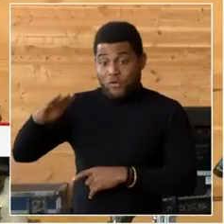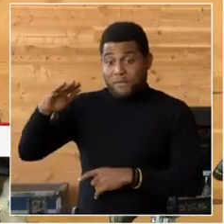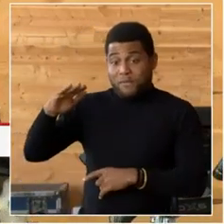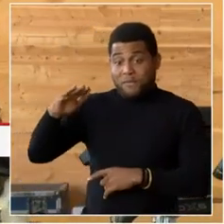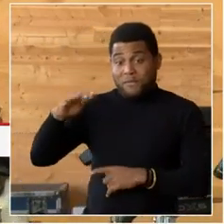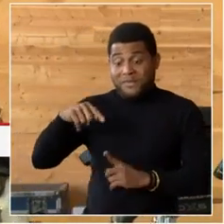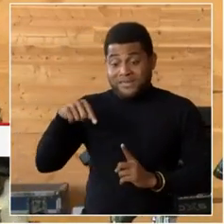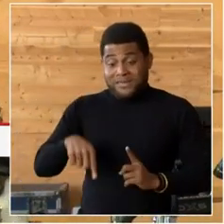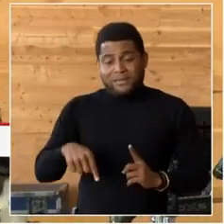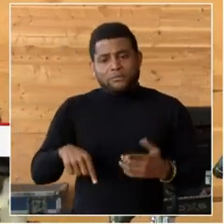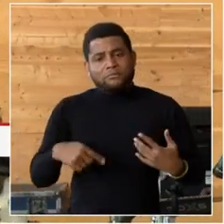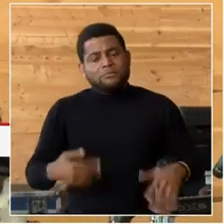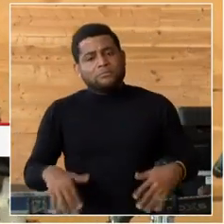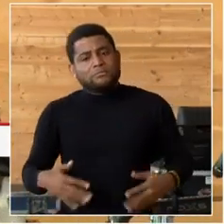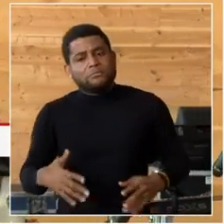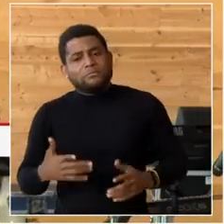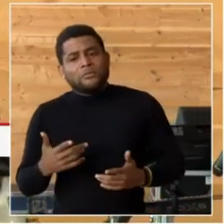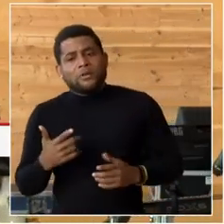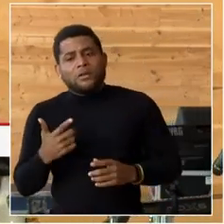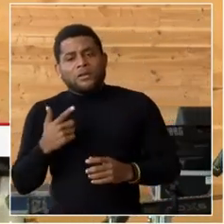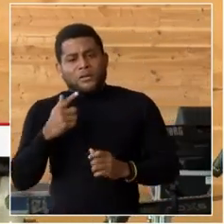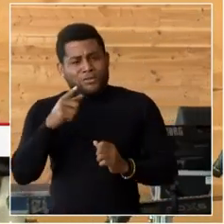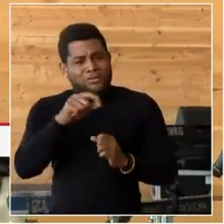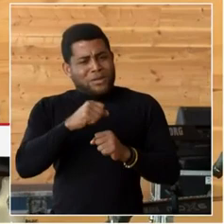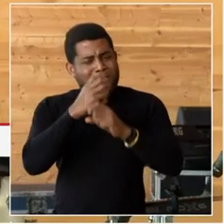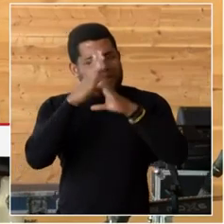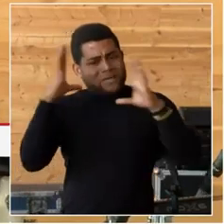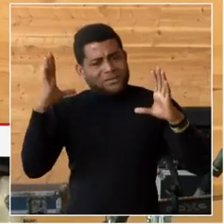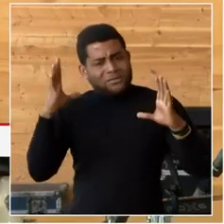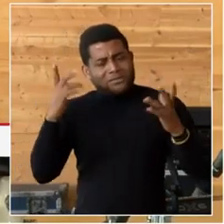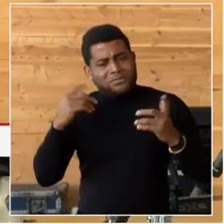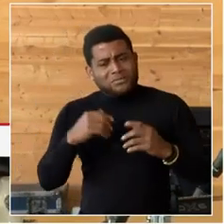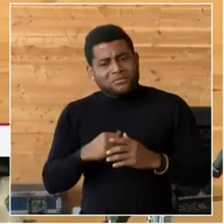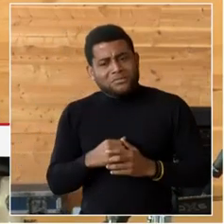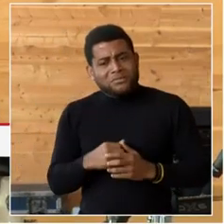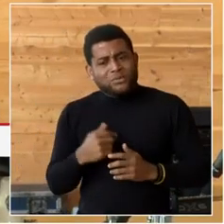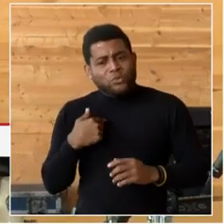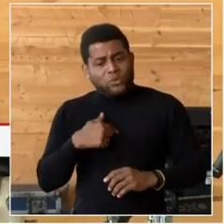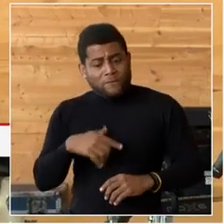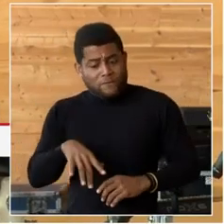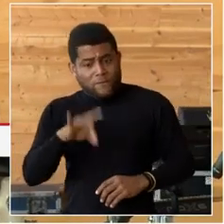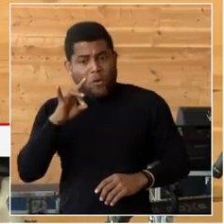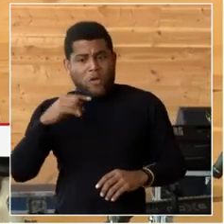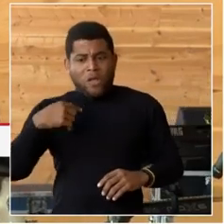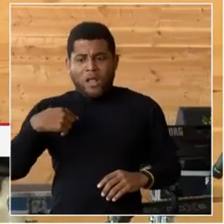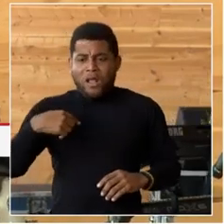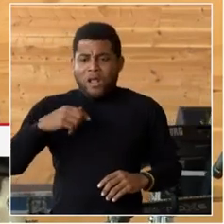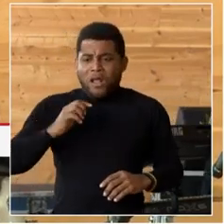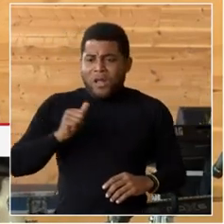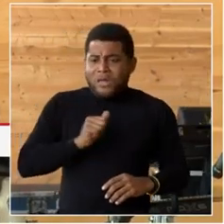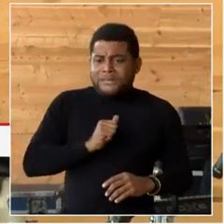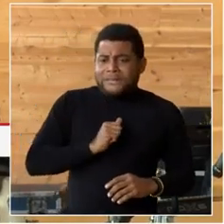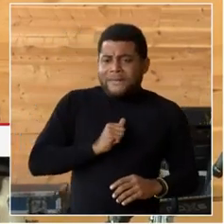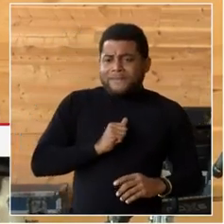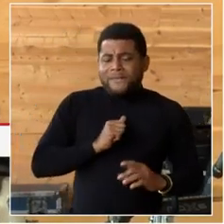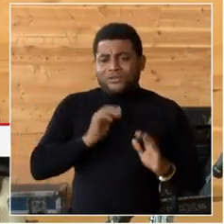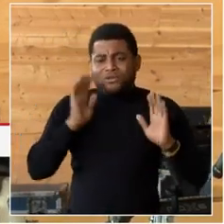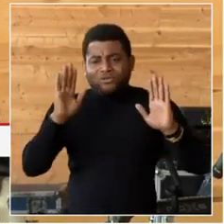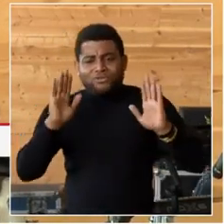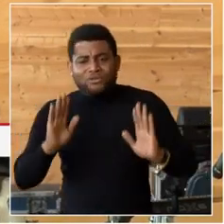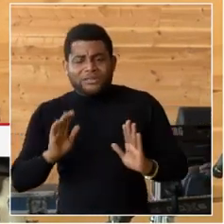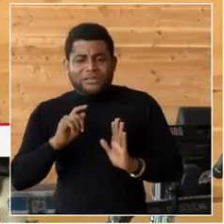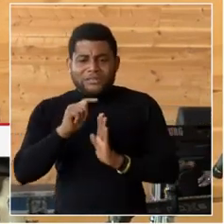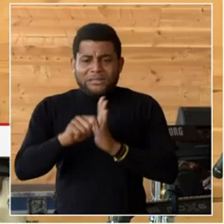would be hard for me to imagine. We find ourselves in an extraordinary age where